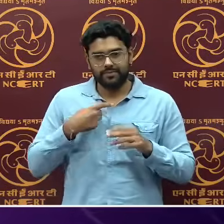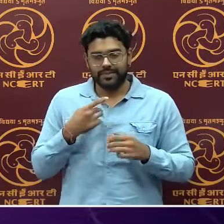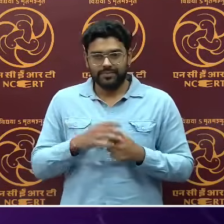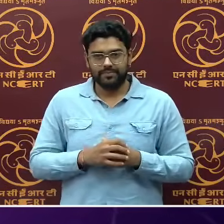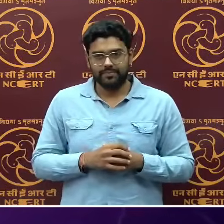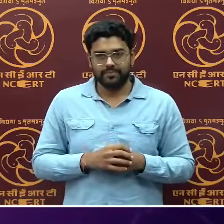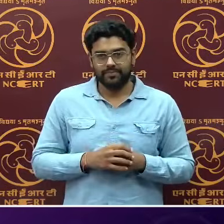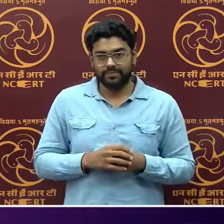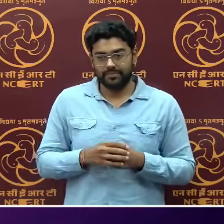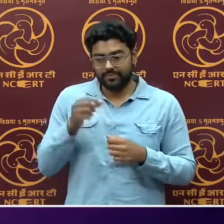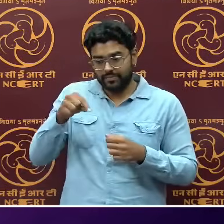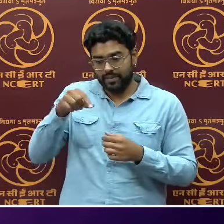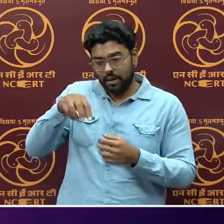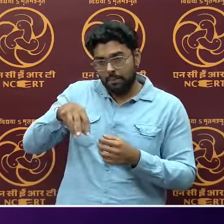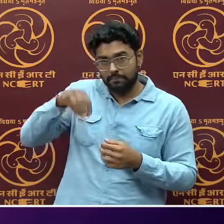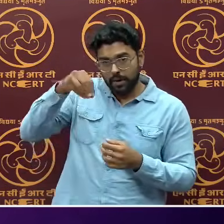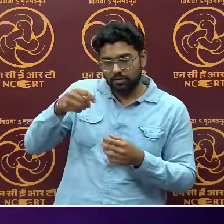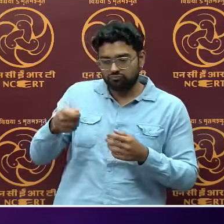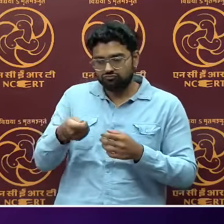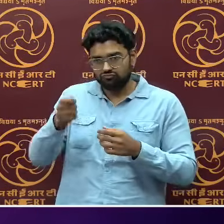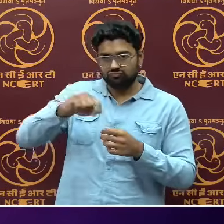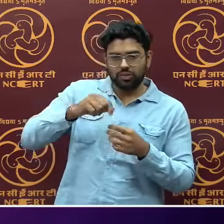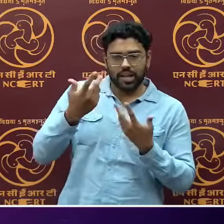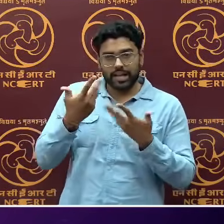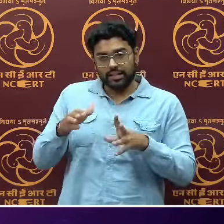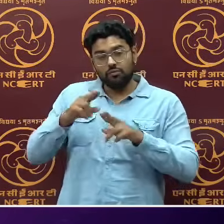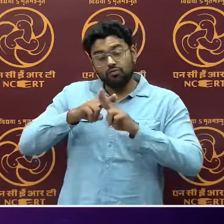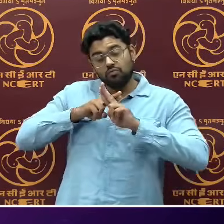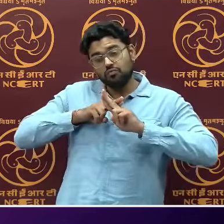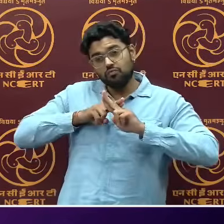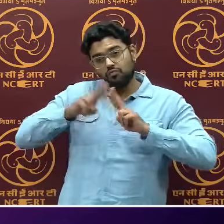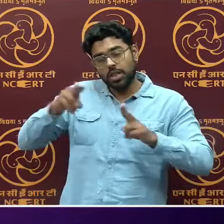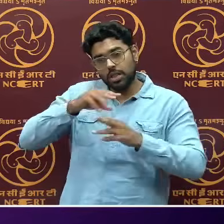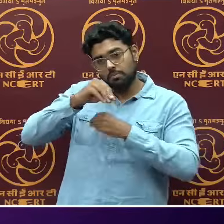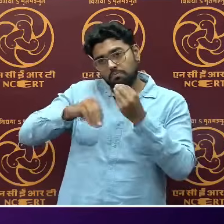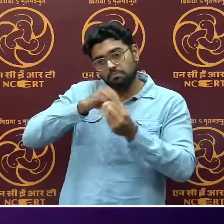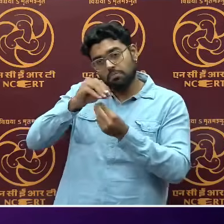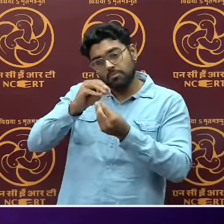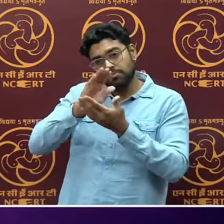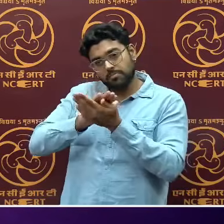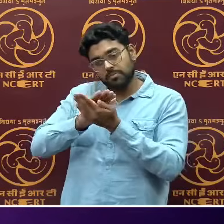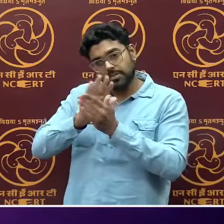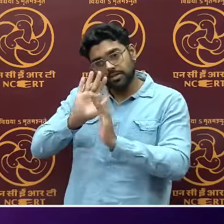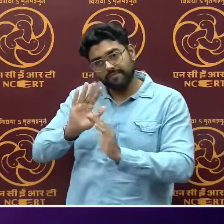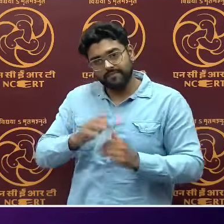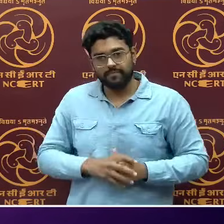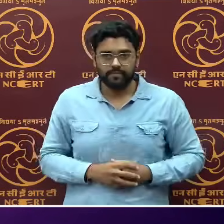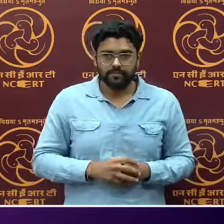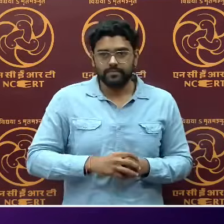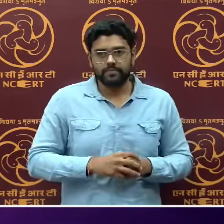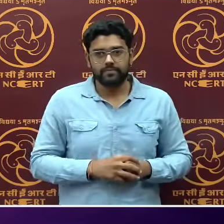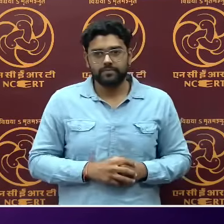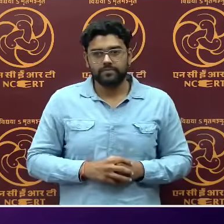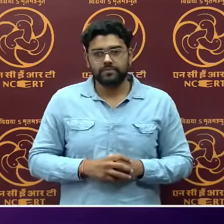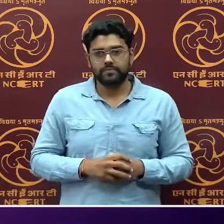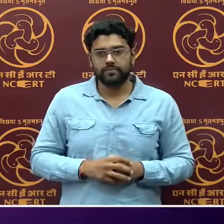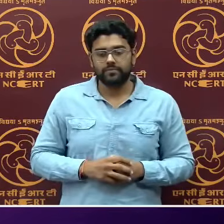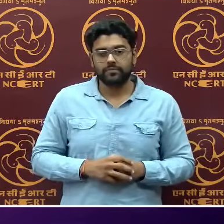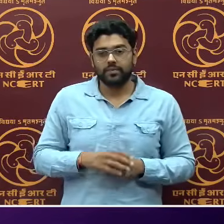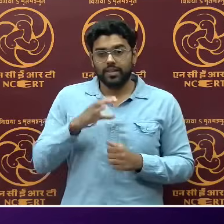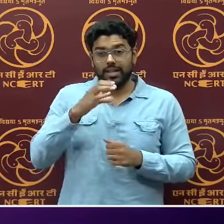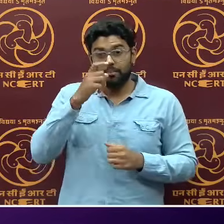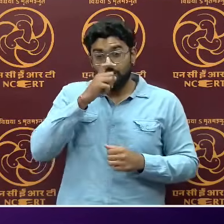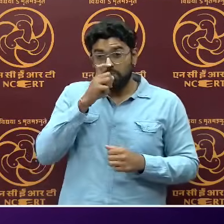liquid from the top or the bottom, my liquid has copper sulfate crystals present in it. Yes? So the copper